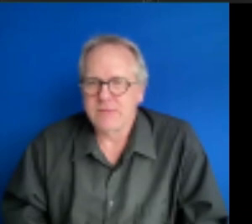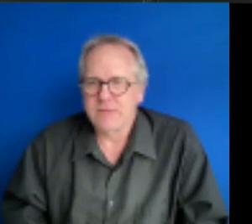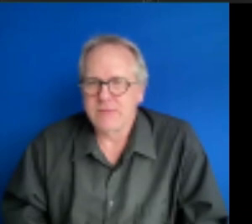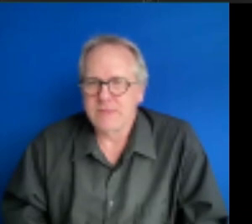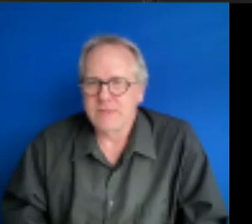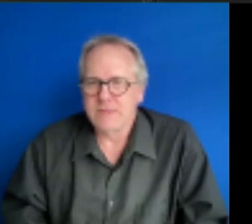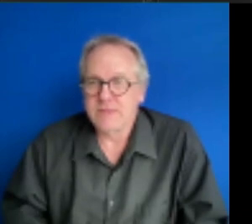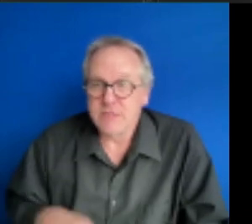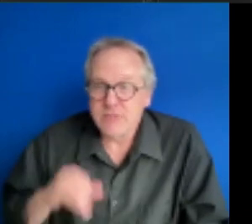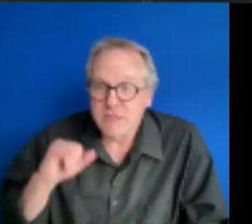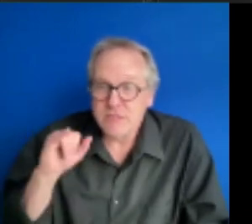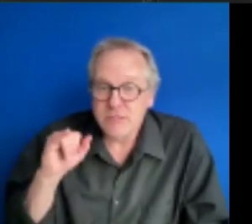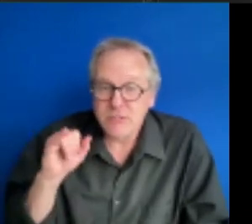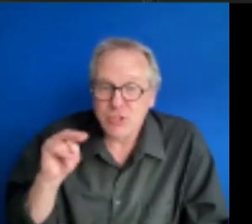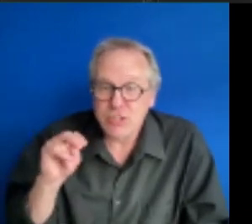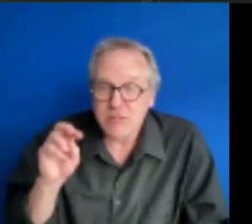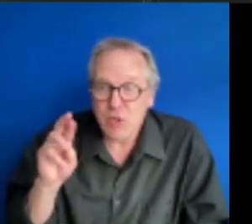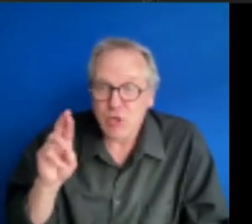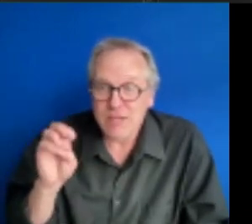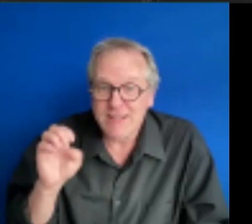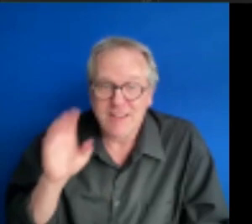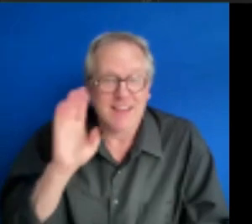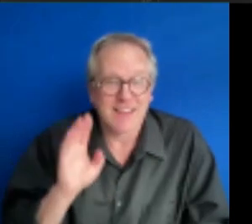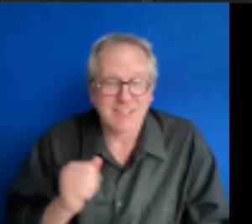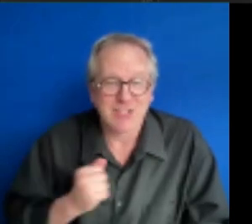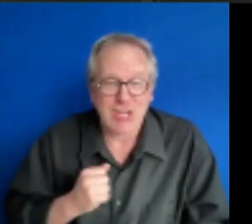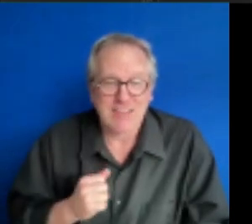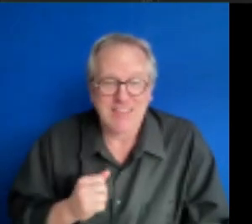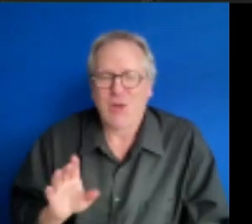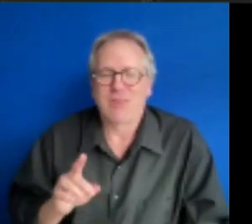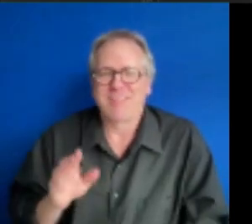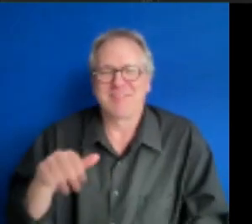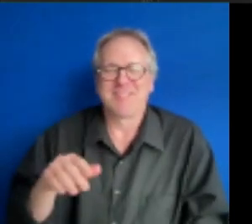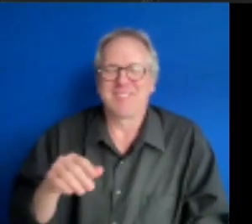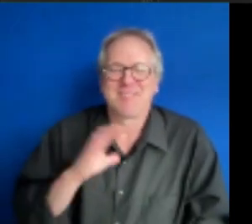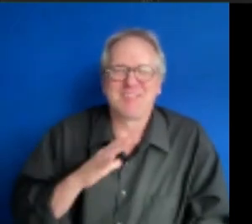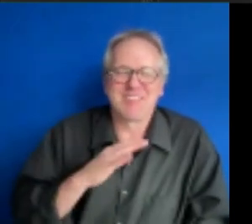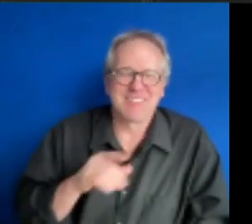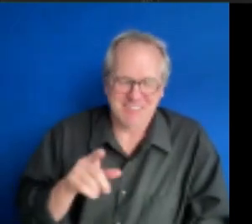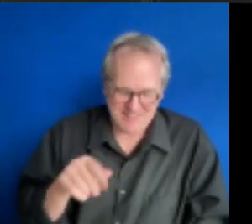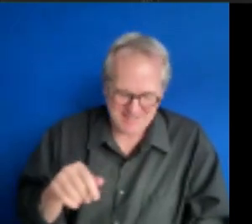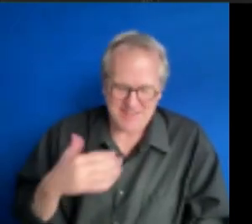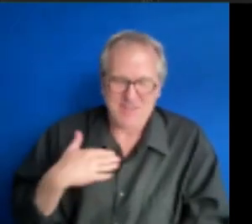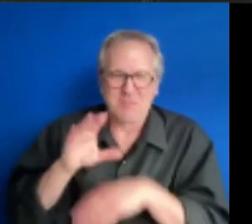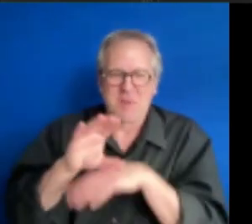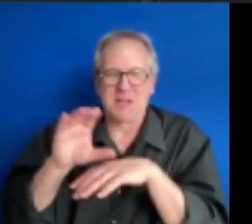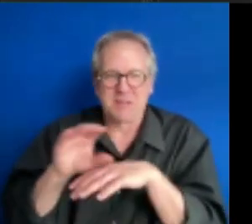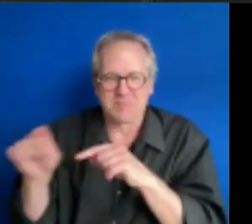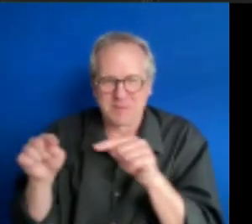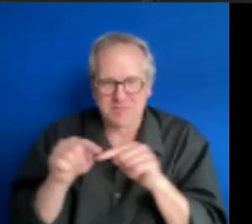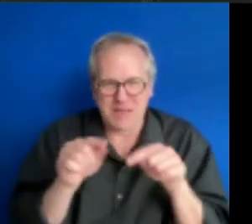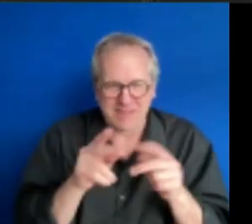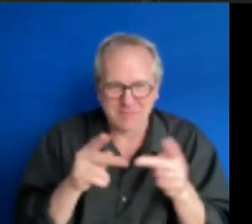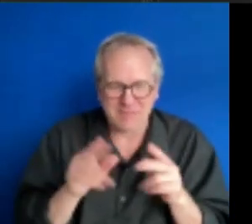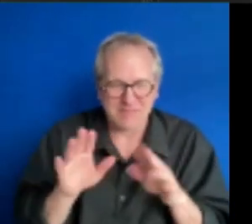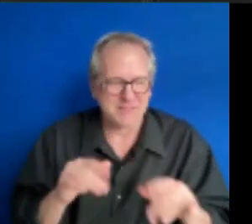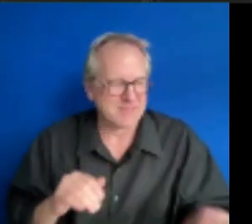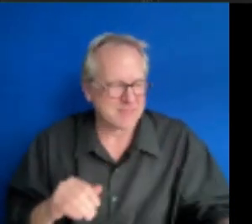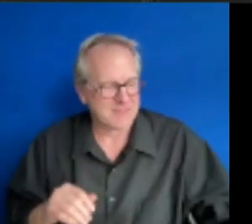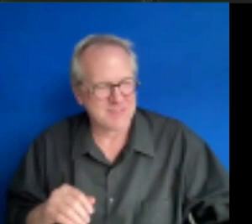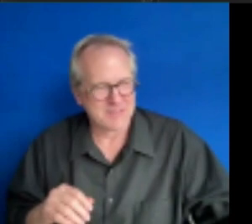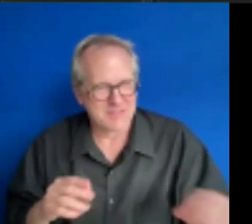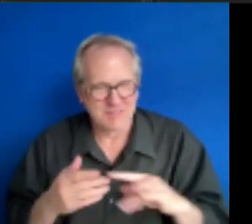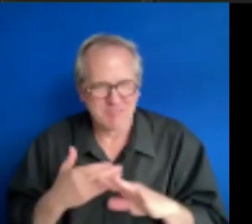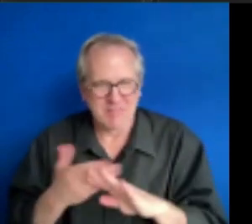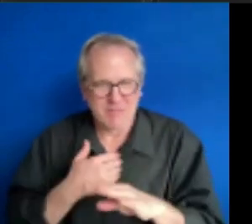Hello, Jean Marie. Hi. Sorry. I had to get my computer back to the right space before I